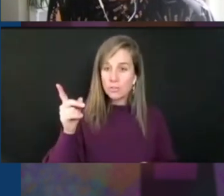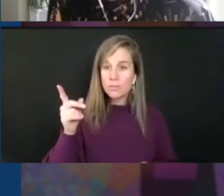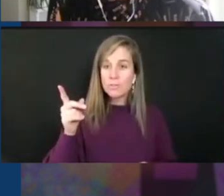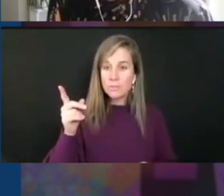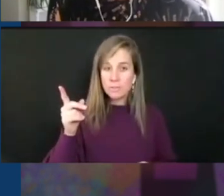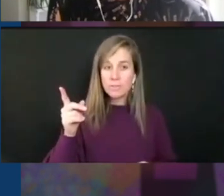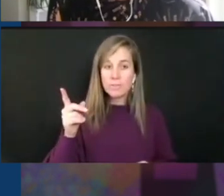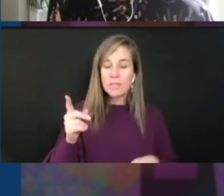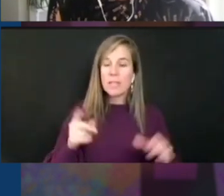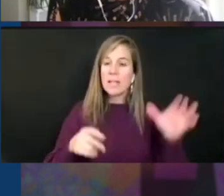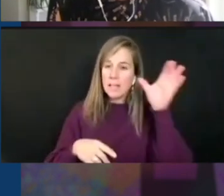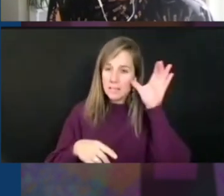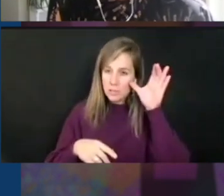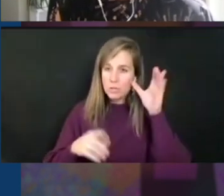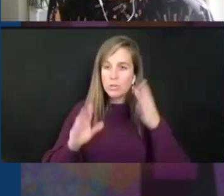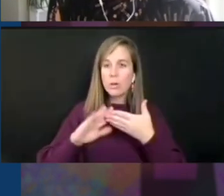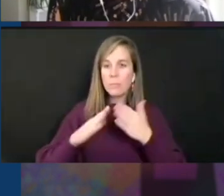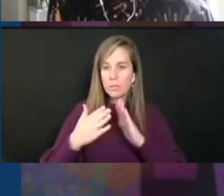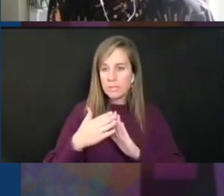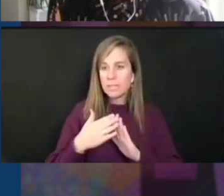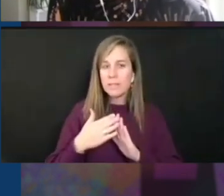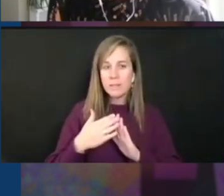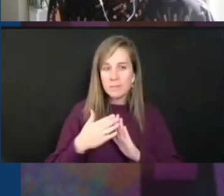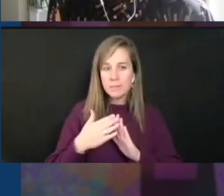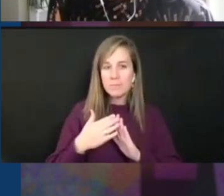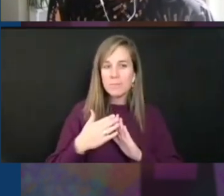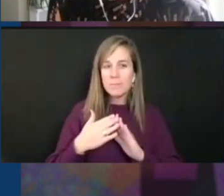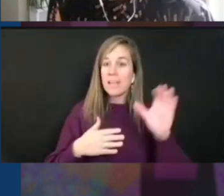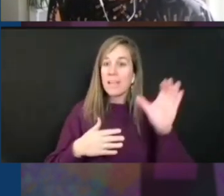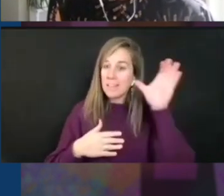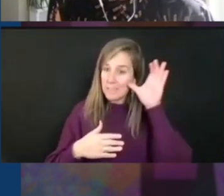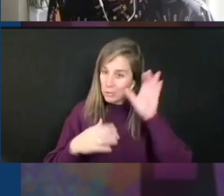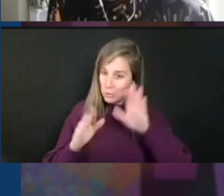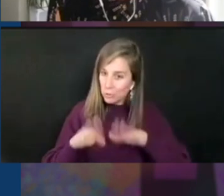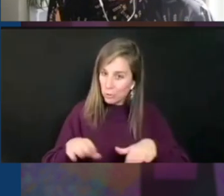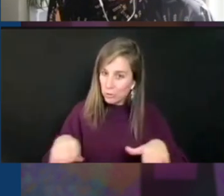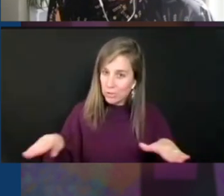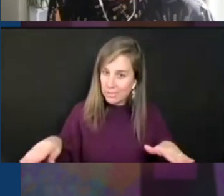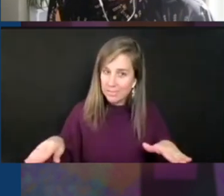Listen to community. Listen to children.